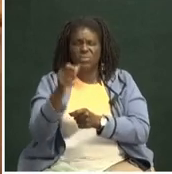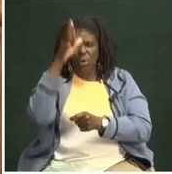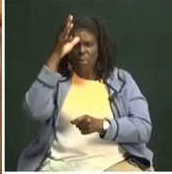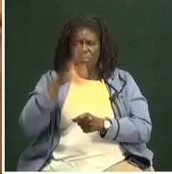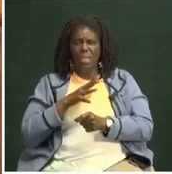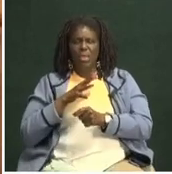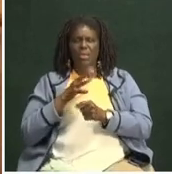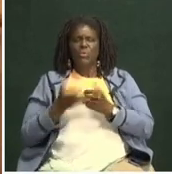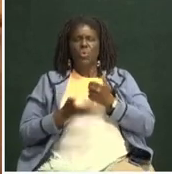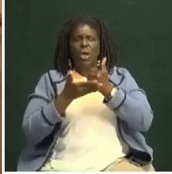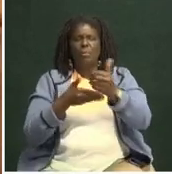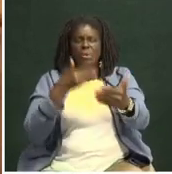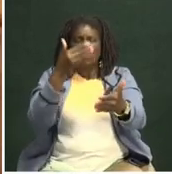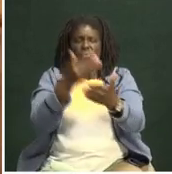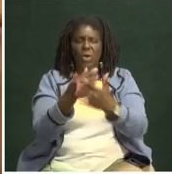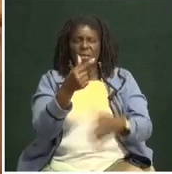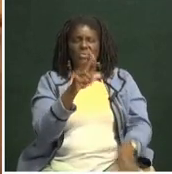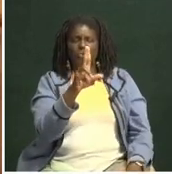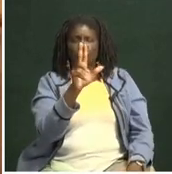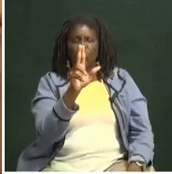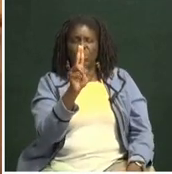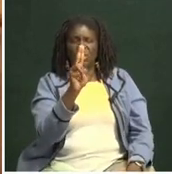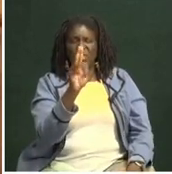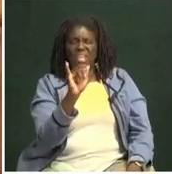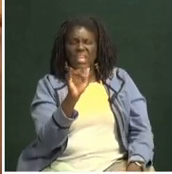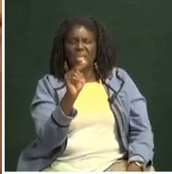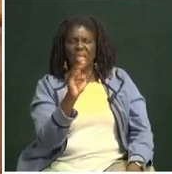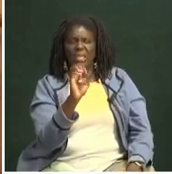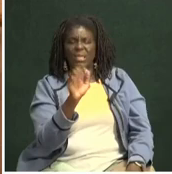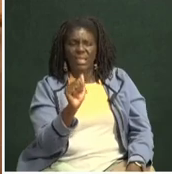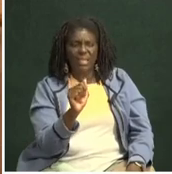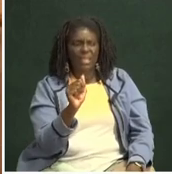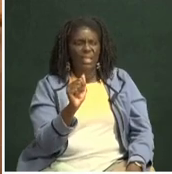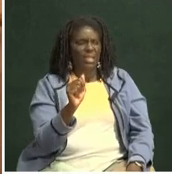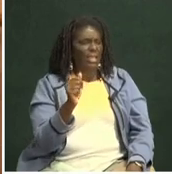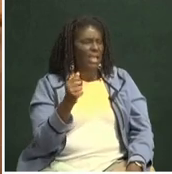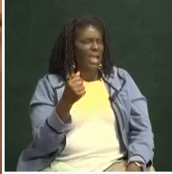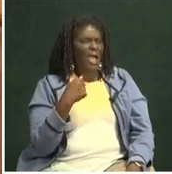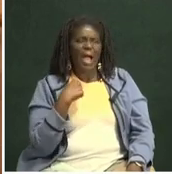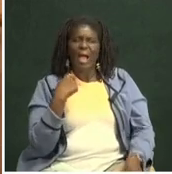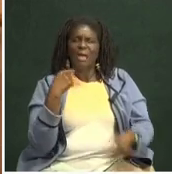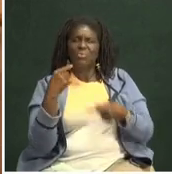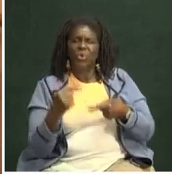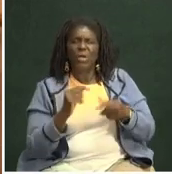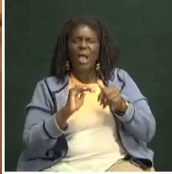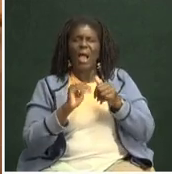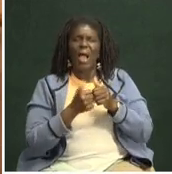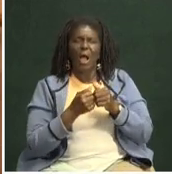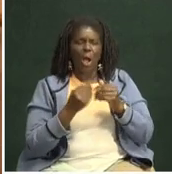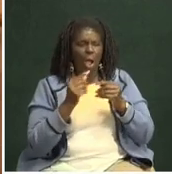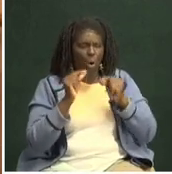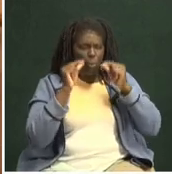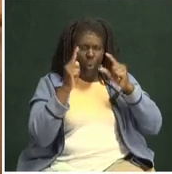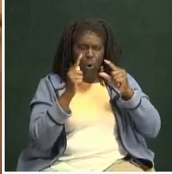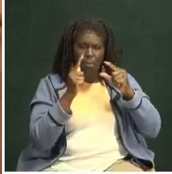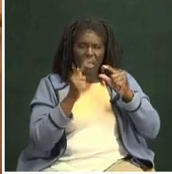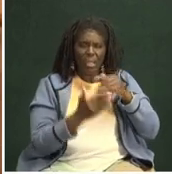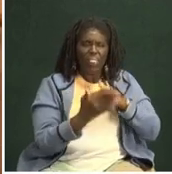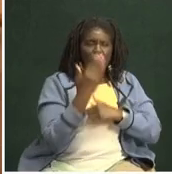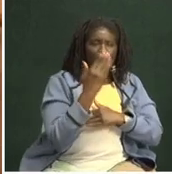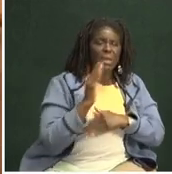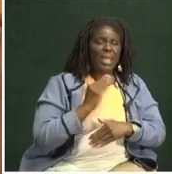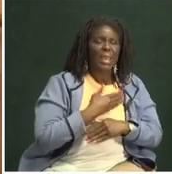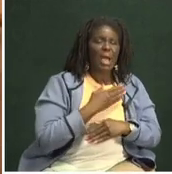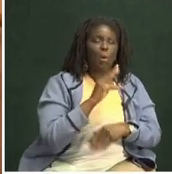struggled to understand how I woke up that morning in our cozy mud house and ended up in the bush fleeing from